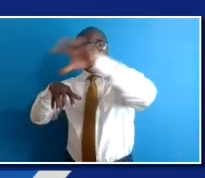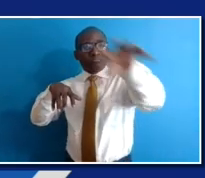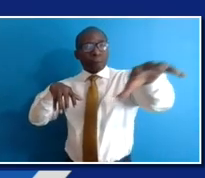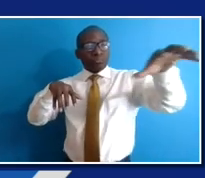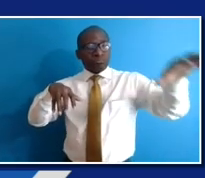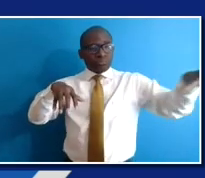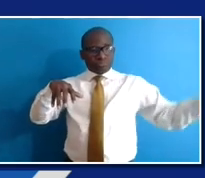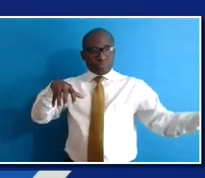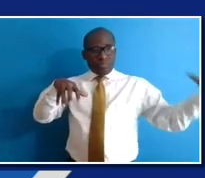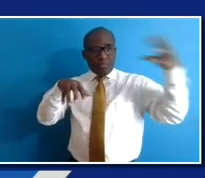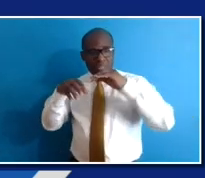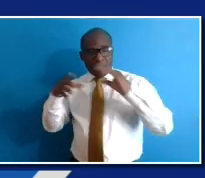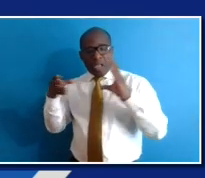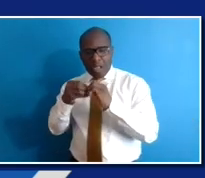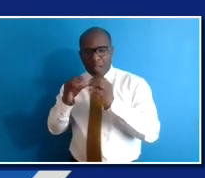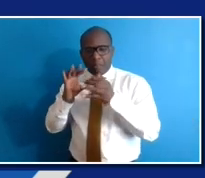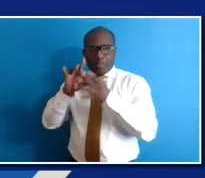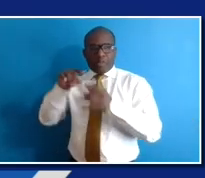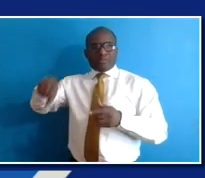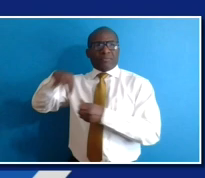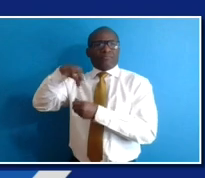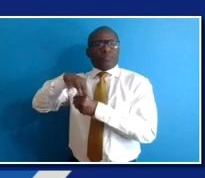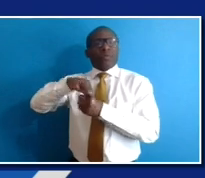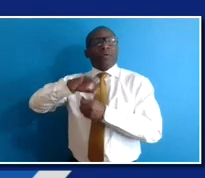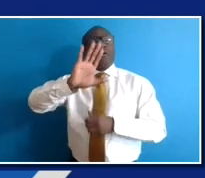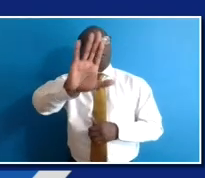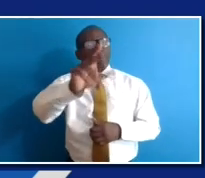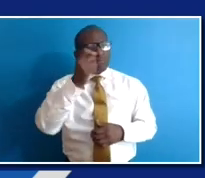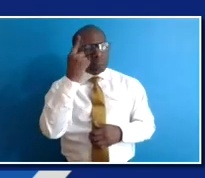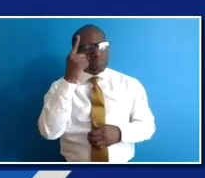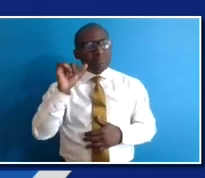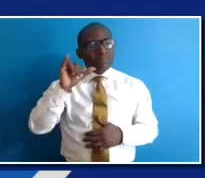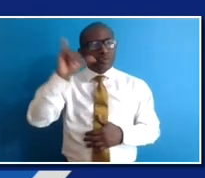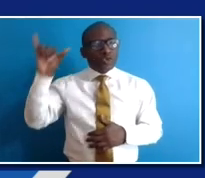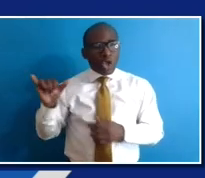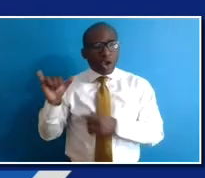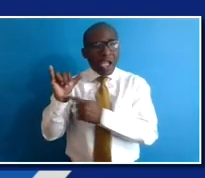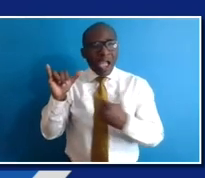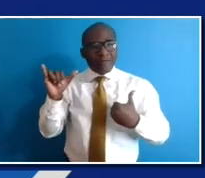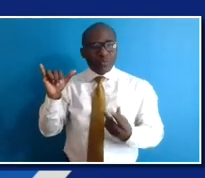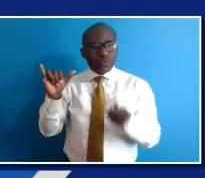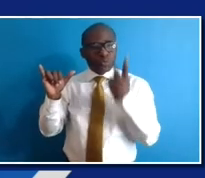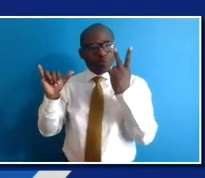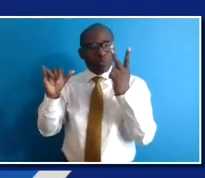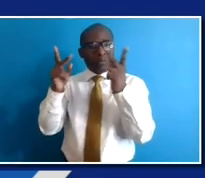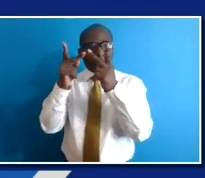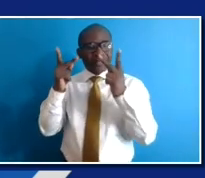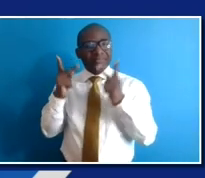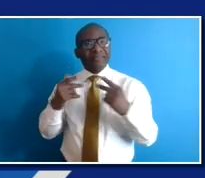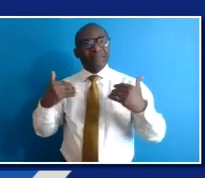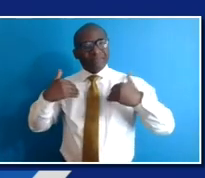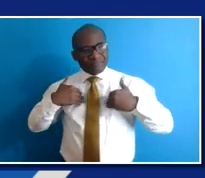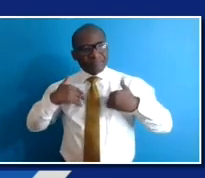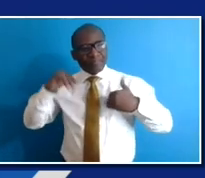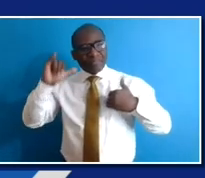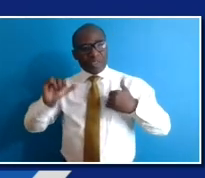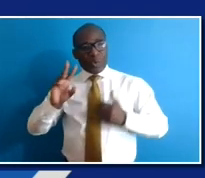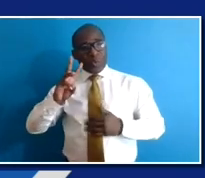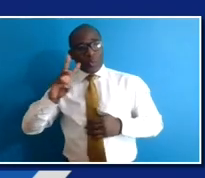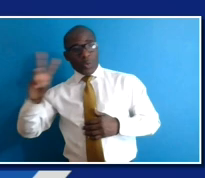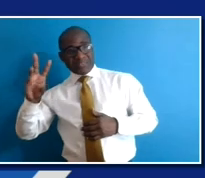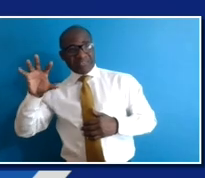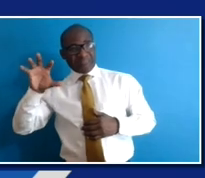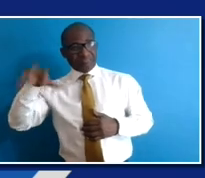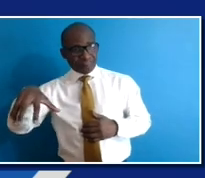Library, right down by the train station, everybody knows that. And on the east side of town, at the Will Library, everybody knows that, right on Central Avenue, just south